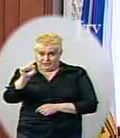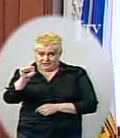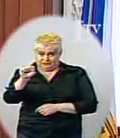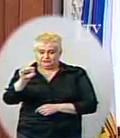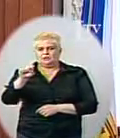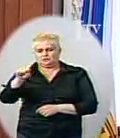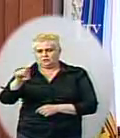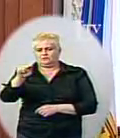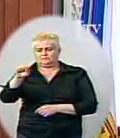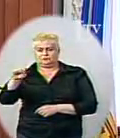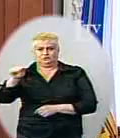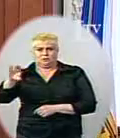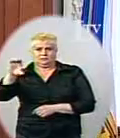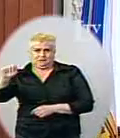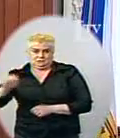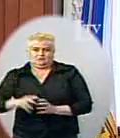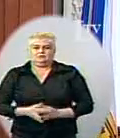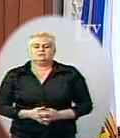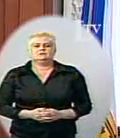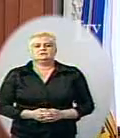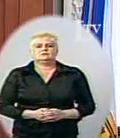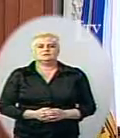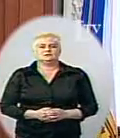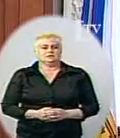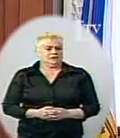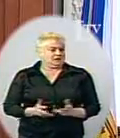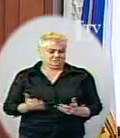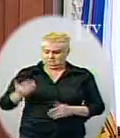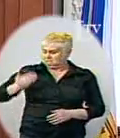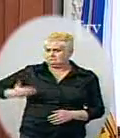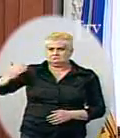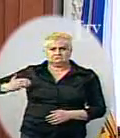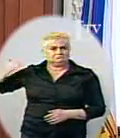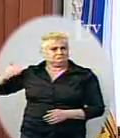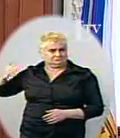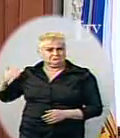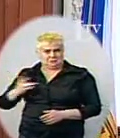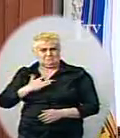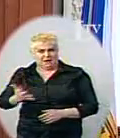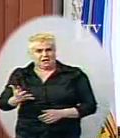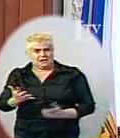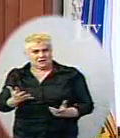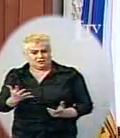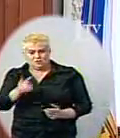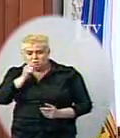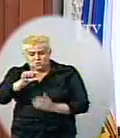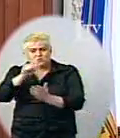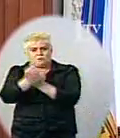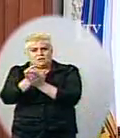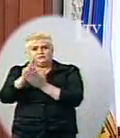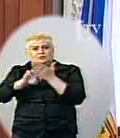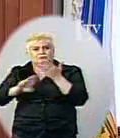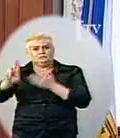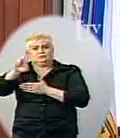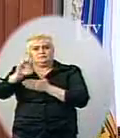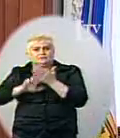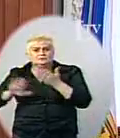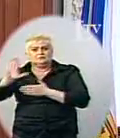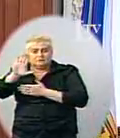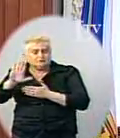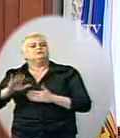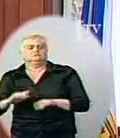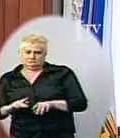In recent years, generations of Nova Scotians have looked west for opportunity. Soon, all of